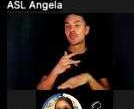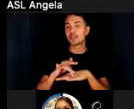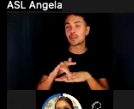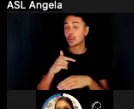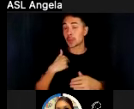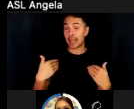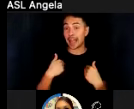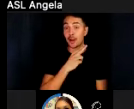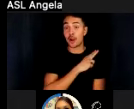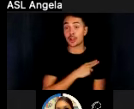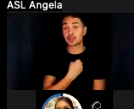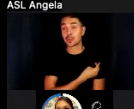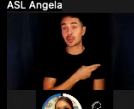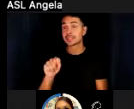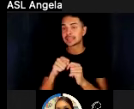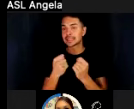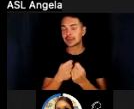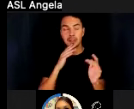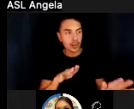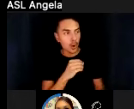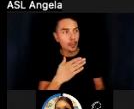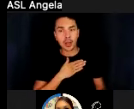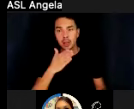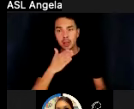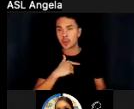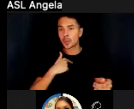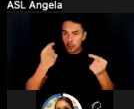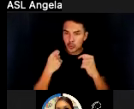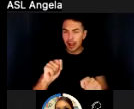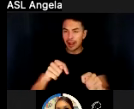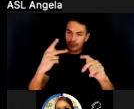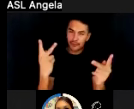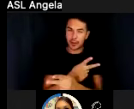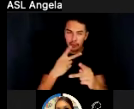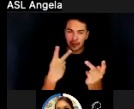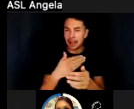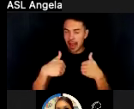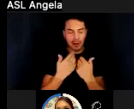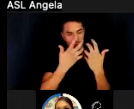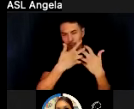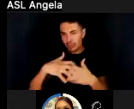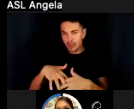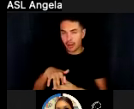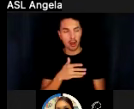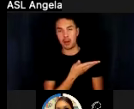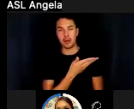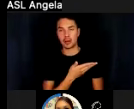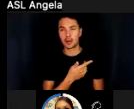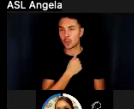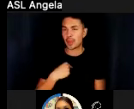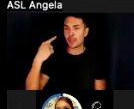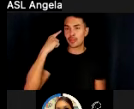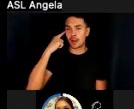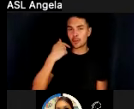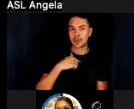hospital in one of our teams who said, oh my gosh, we've been trying to figure out, how to get this to work. Well, to us, we thought we had done a great